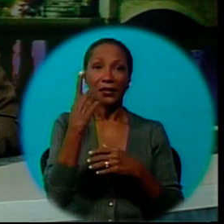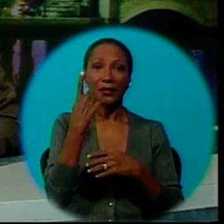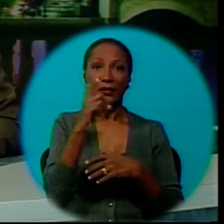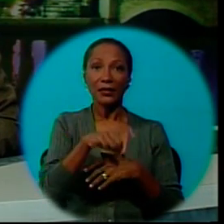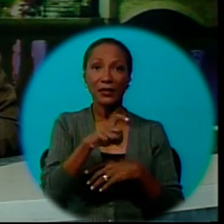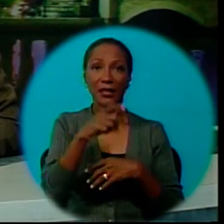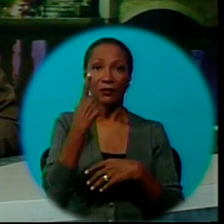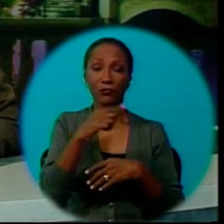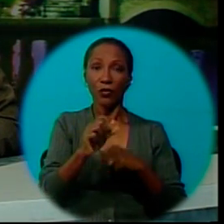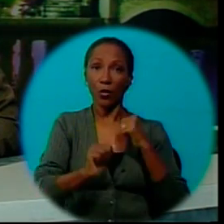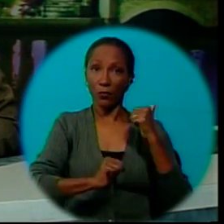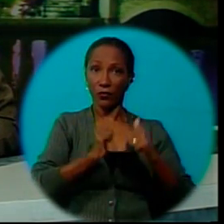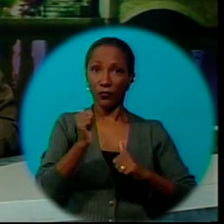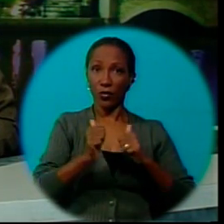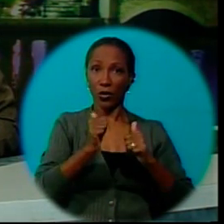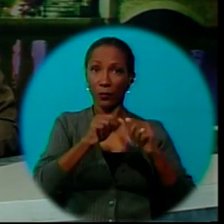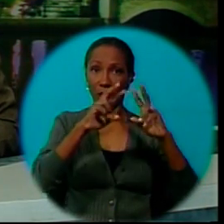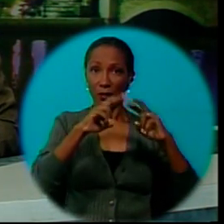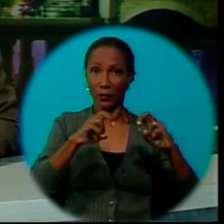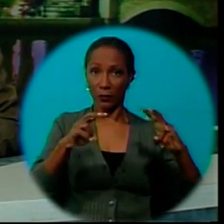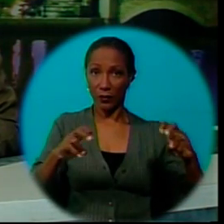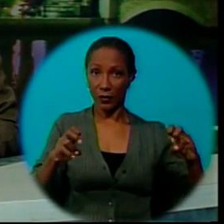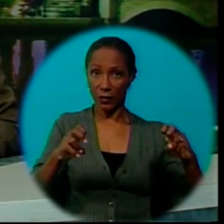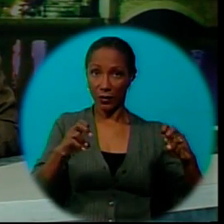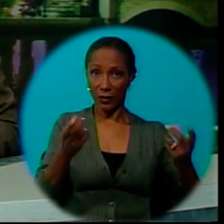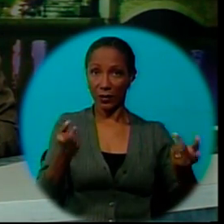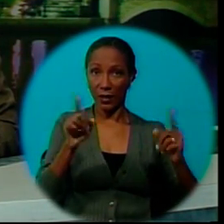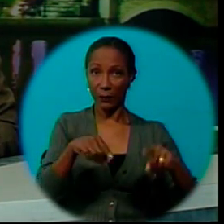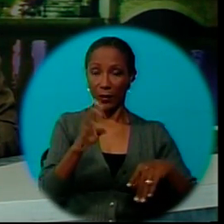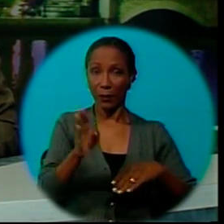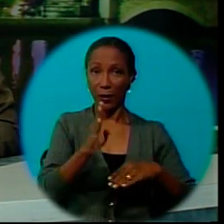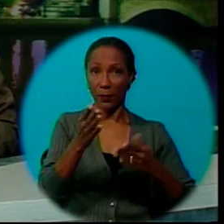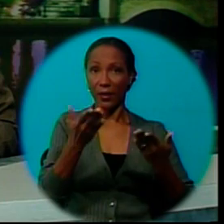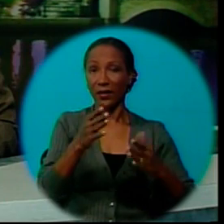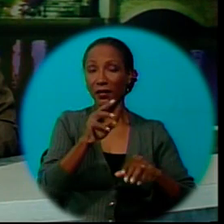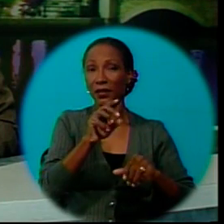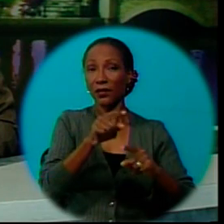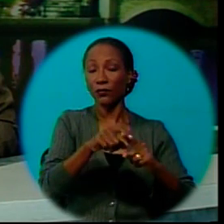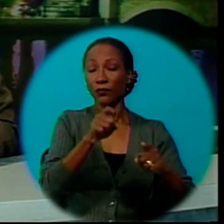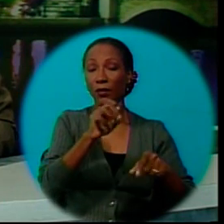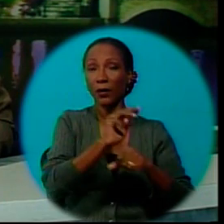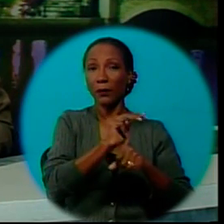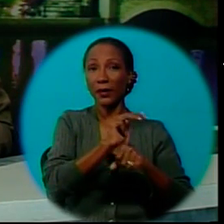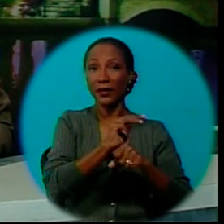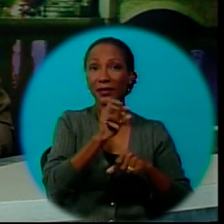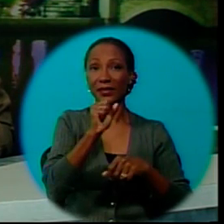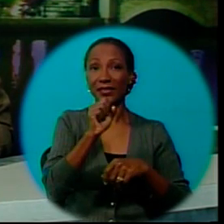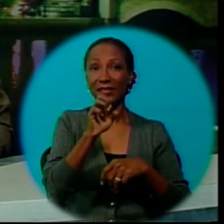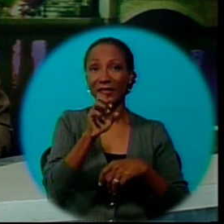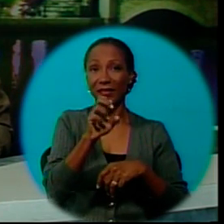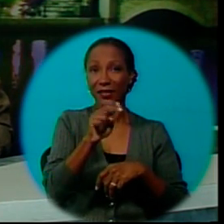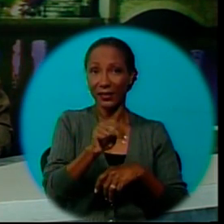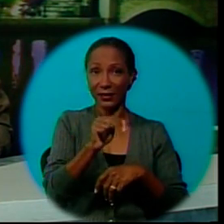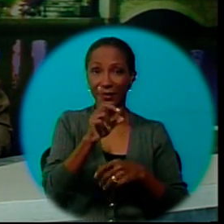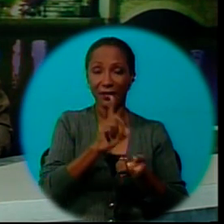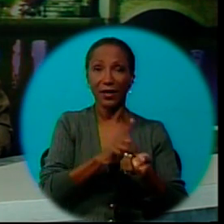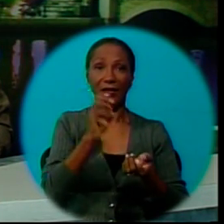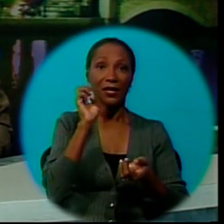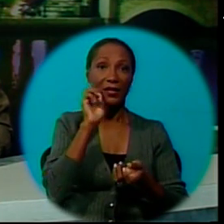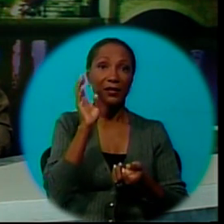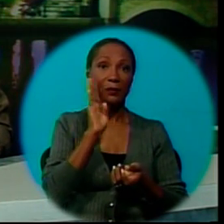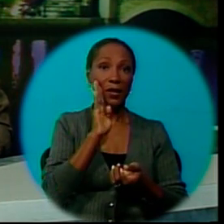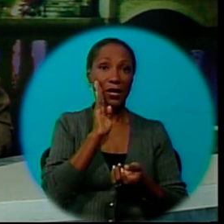in Barbados. The suggestion from Labour Minister, Senator Dr. Esther Bayer, during debate in the Upper House on the Customs Amendment